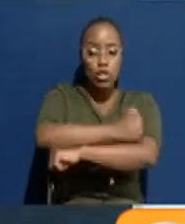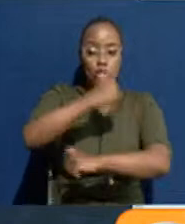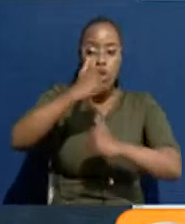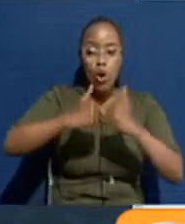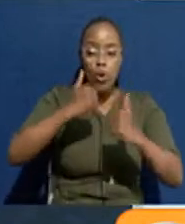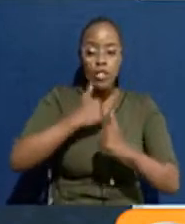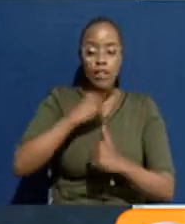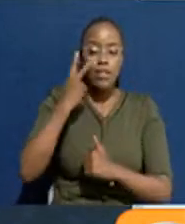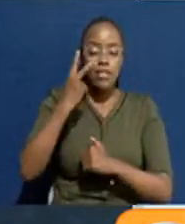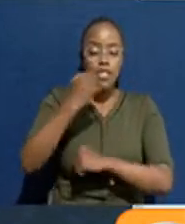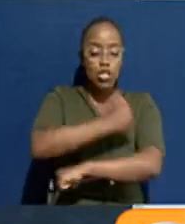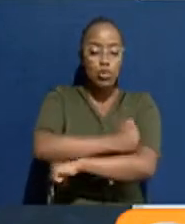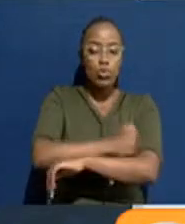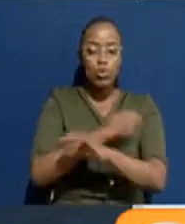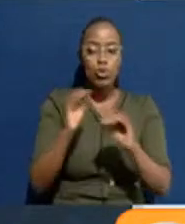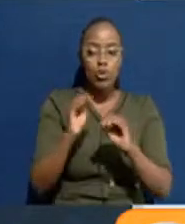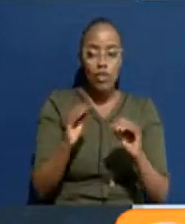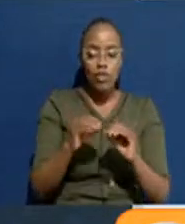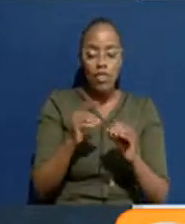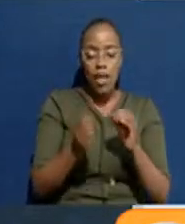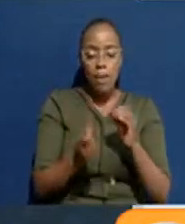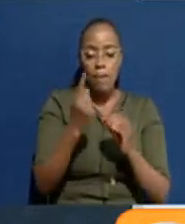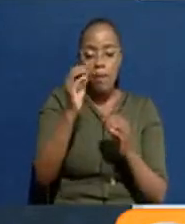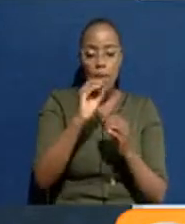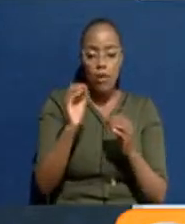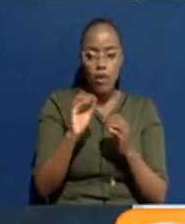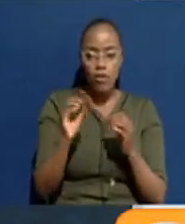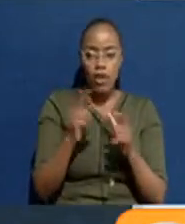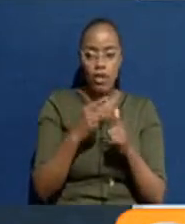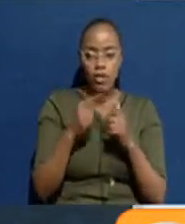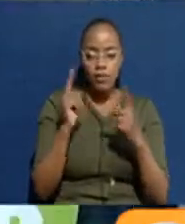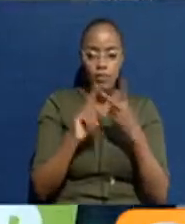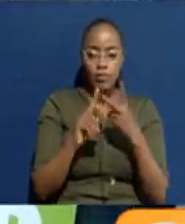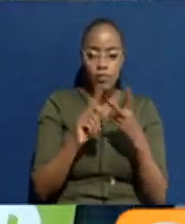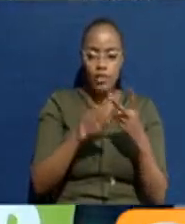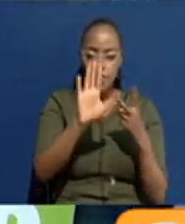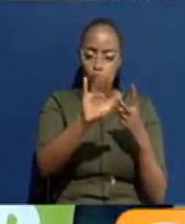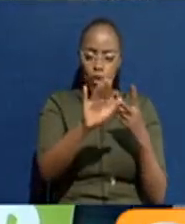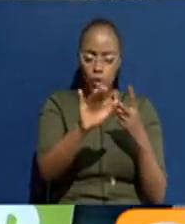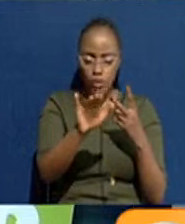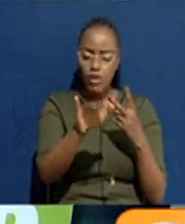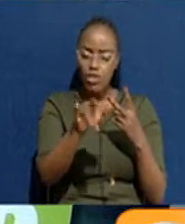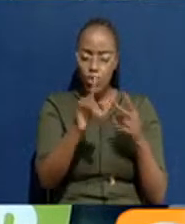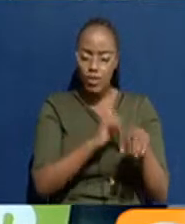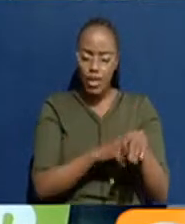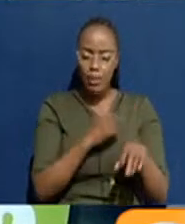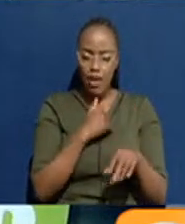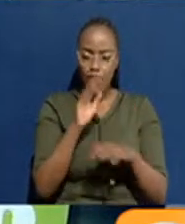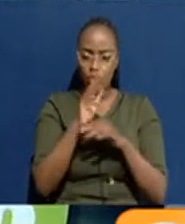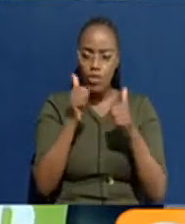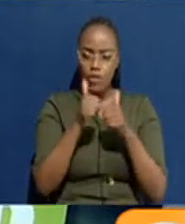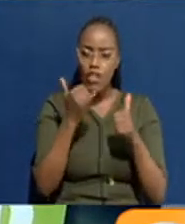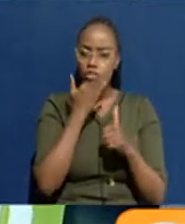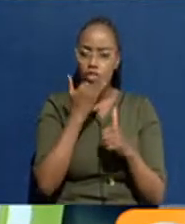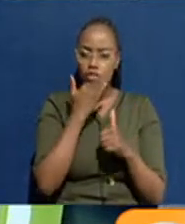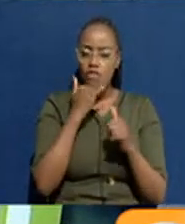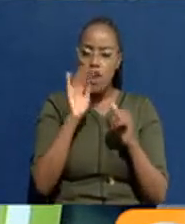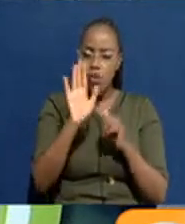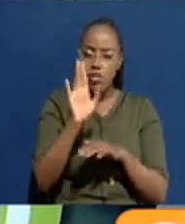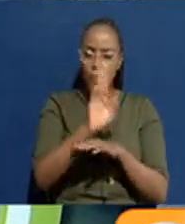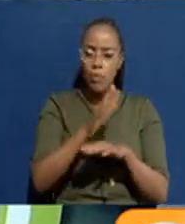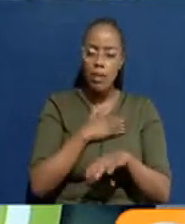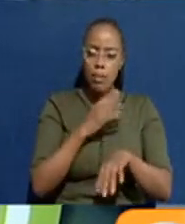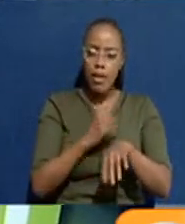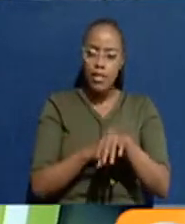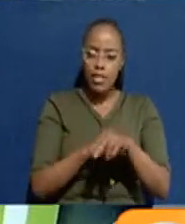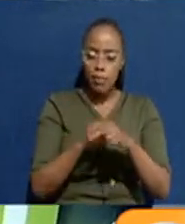doesn't consider schools does not arise. Number two, affordability. Yeah, let me have my time. You had your time, you used it wrongly. Let me use mine. Number